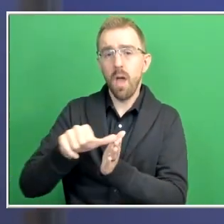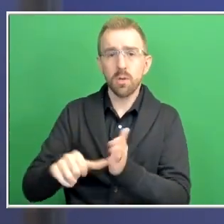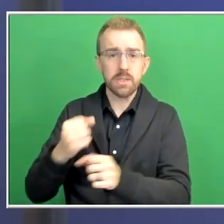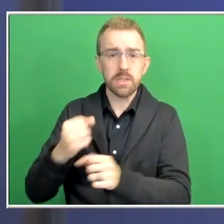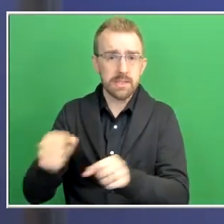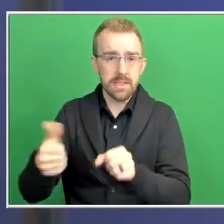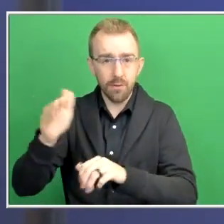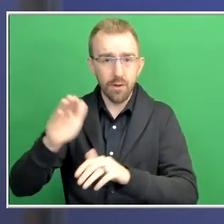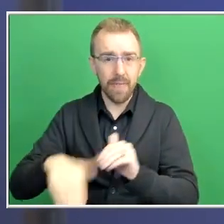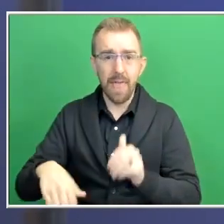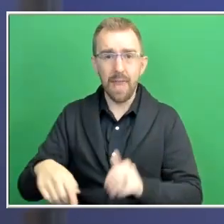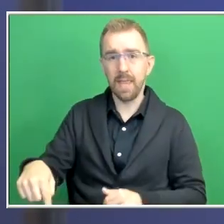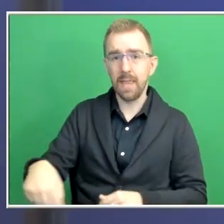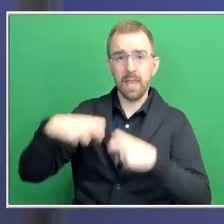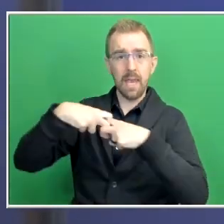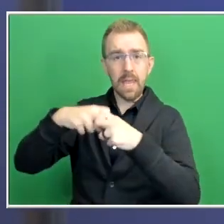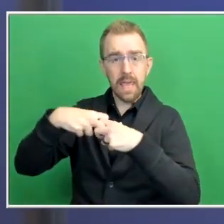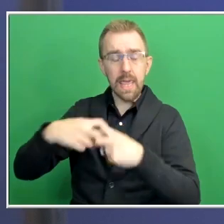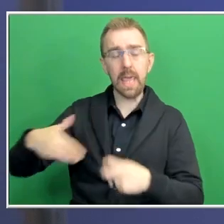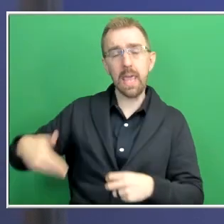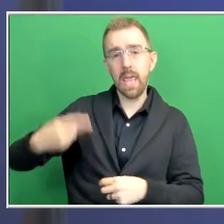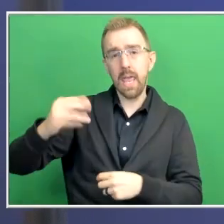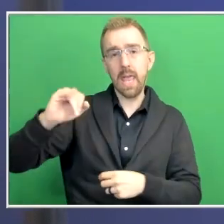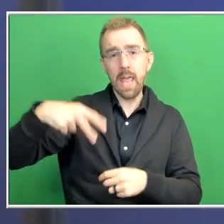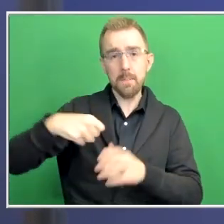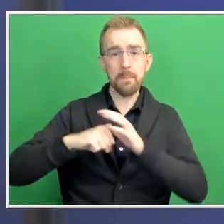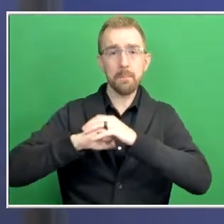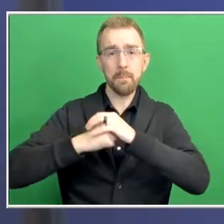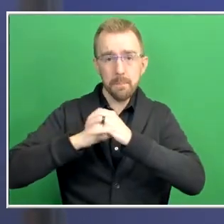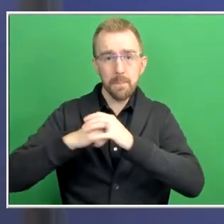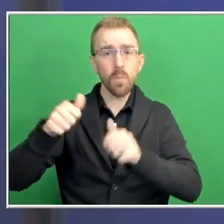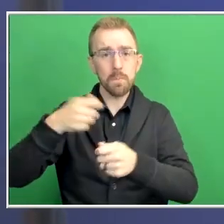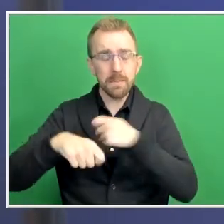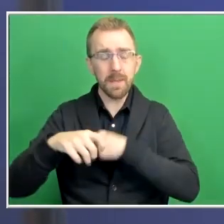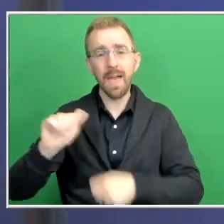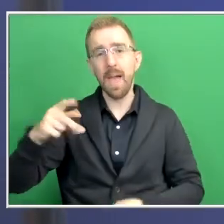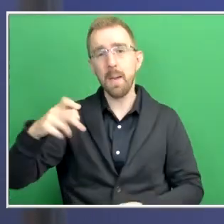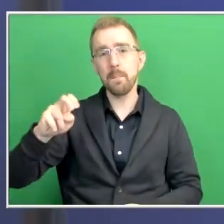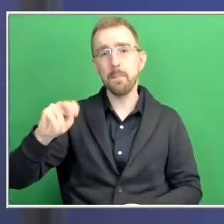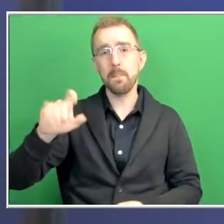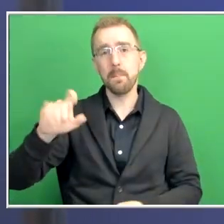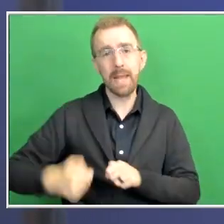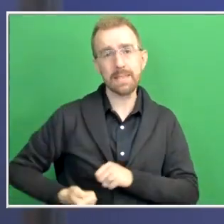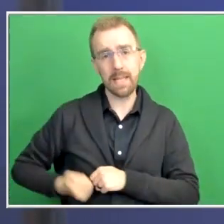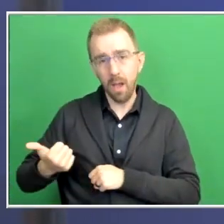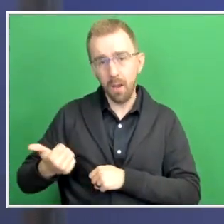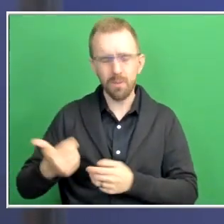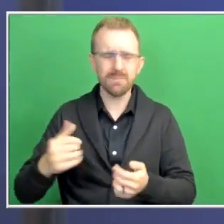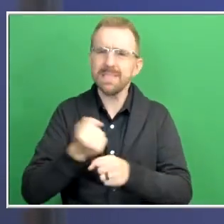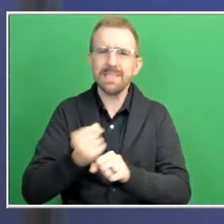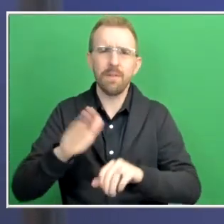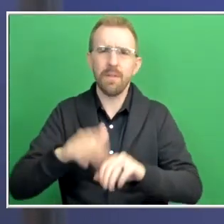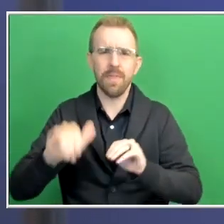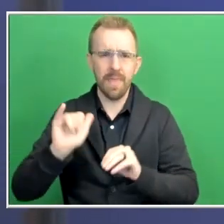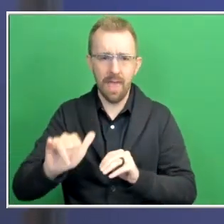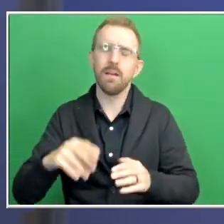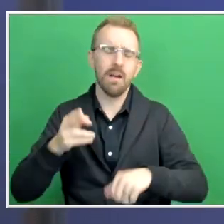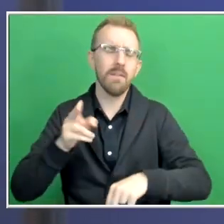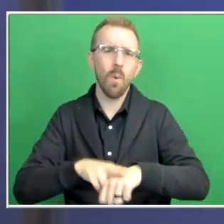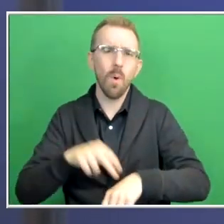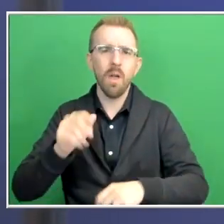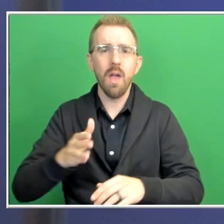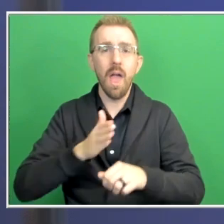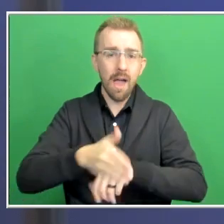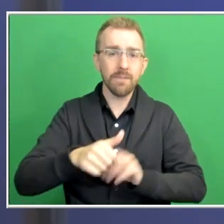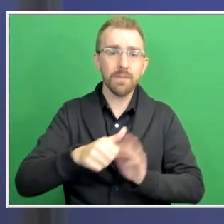knee or hip replacement, almost as safe as having your appendix out. There's risk of infections. Post-op recovery, ambulation, and movement